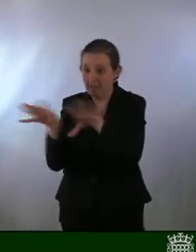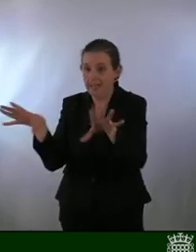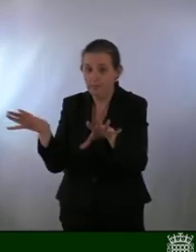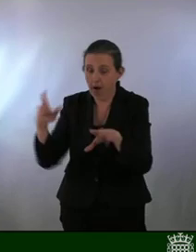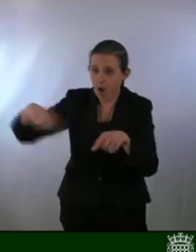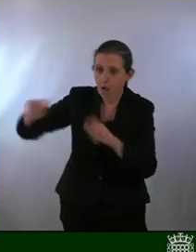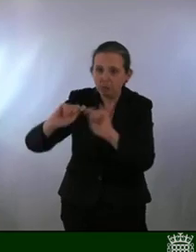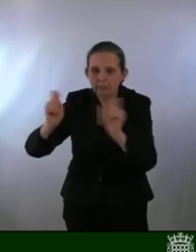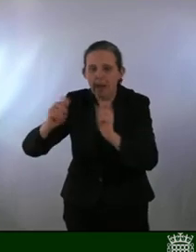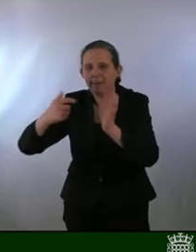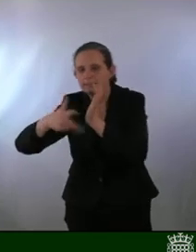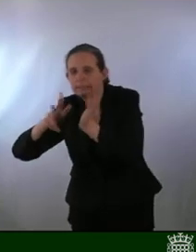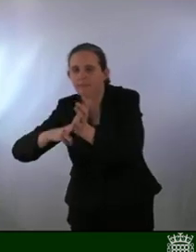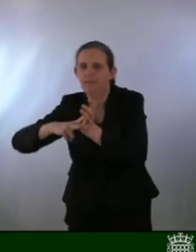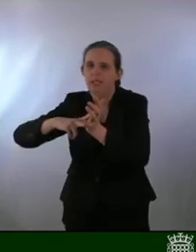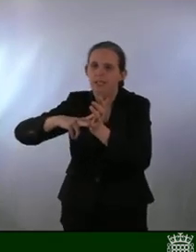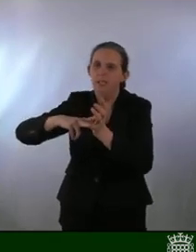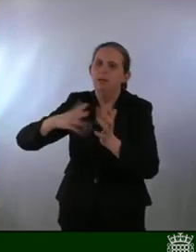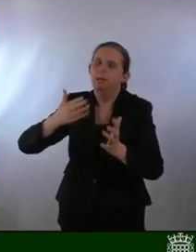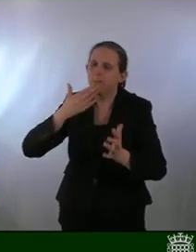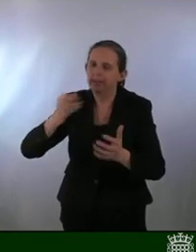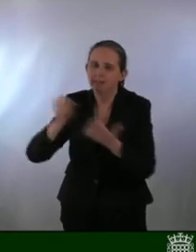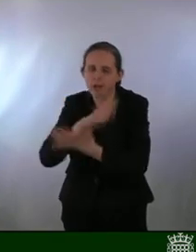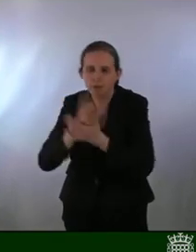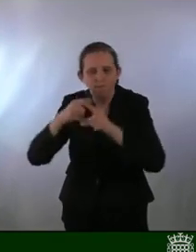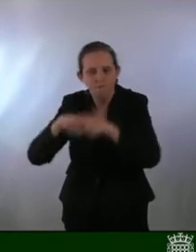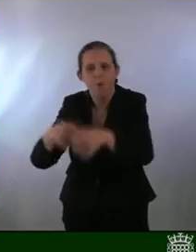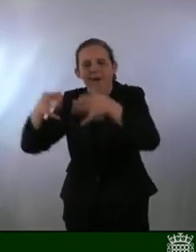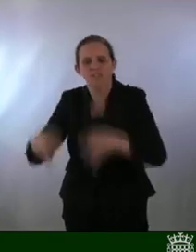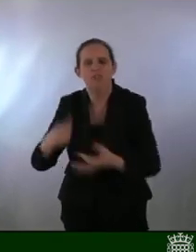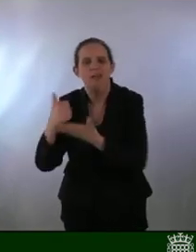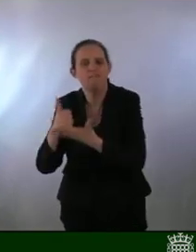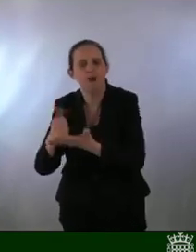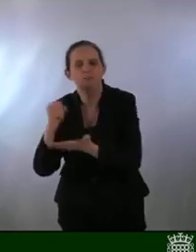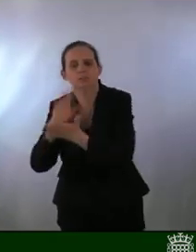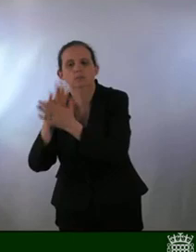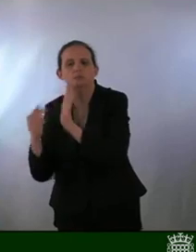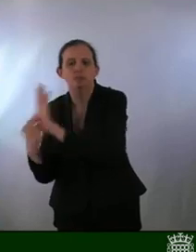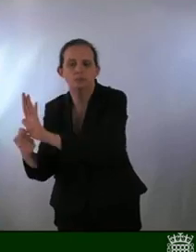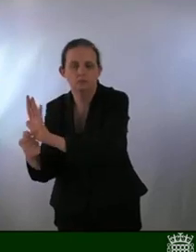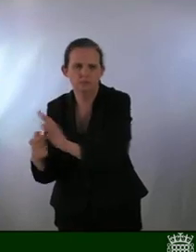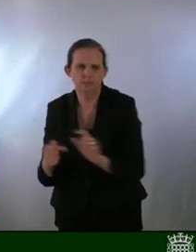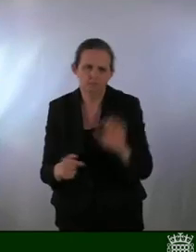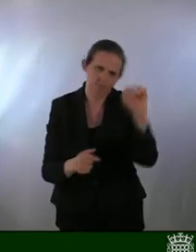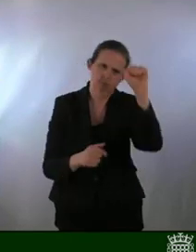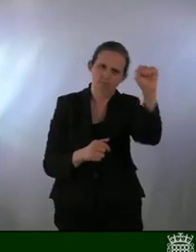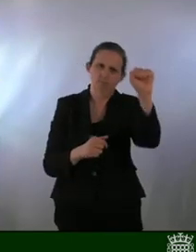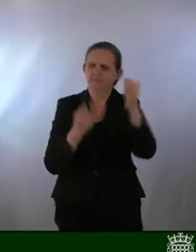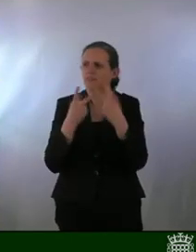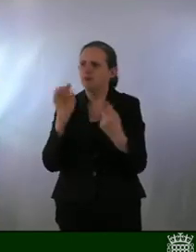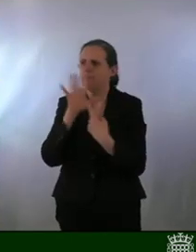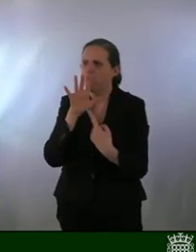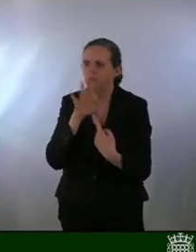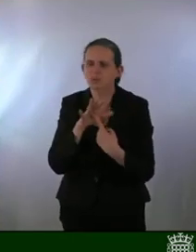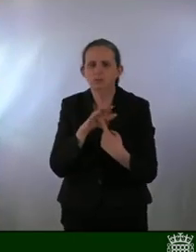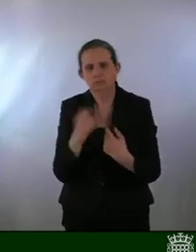and encourage them not to undermine the official advice? Yes, it's very important. I was in Cardiff on Friday to discuss this with my